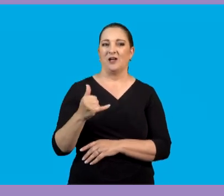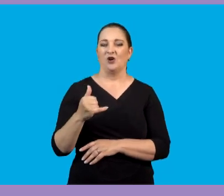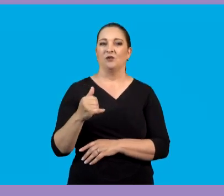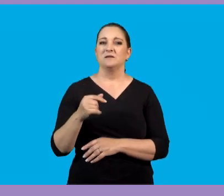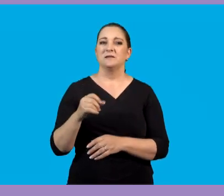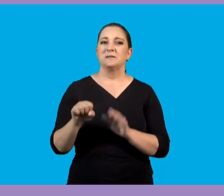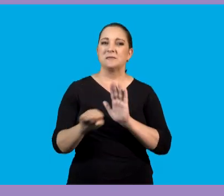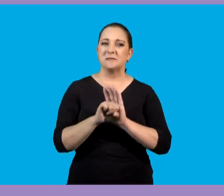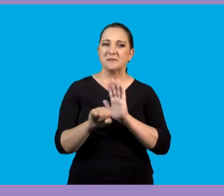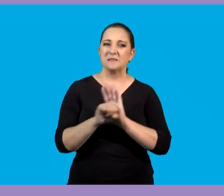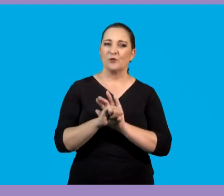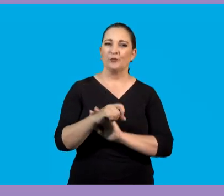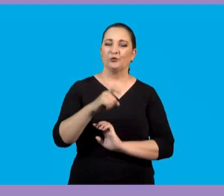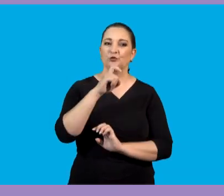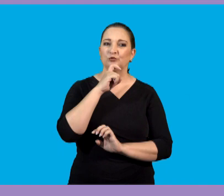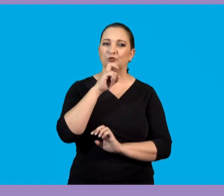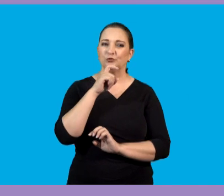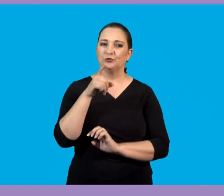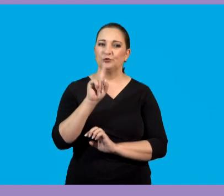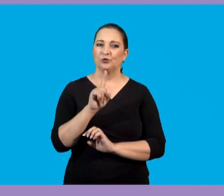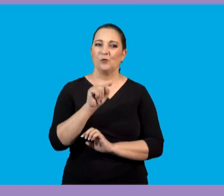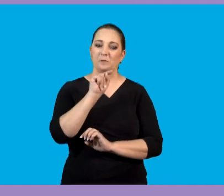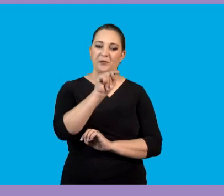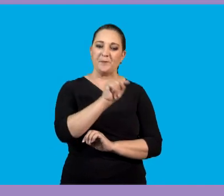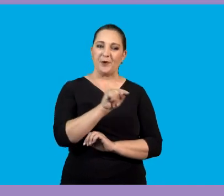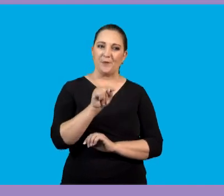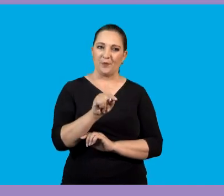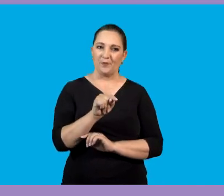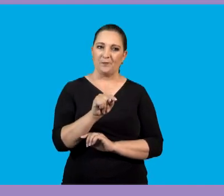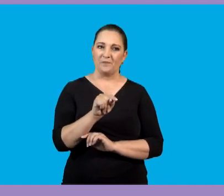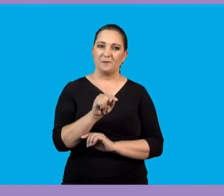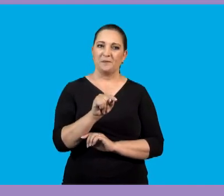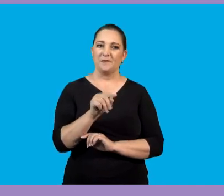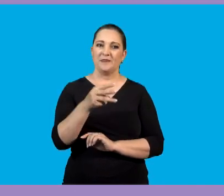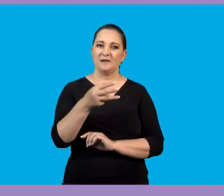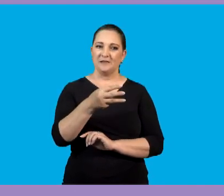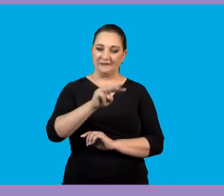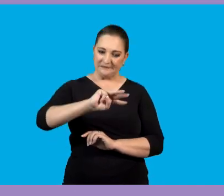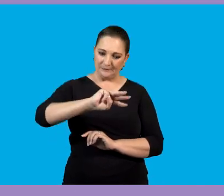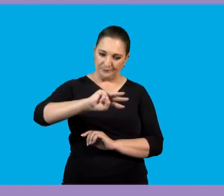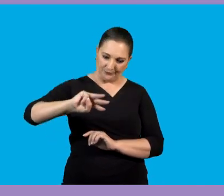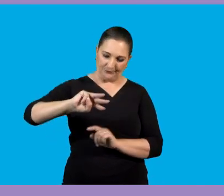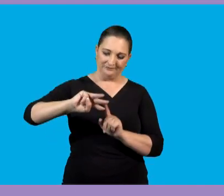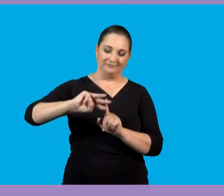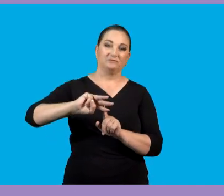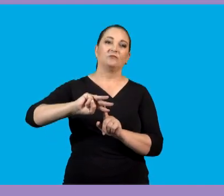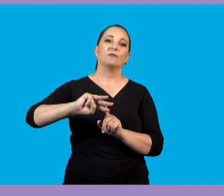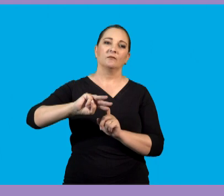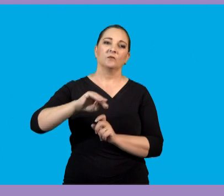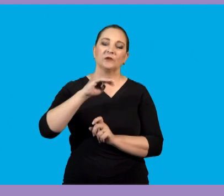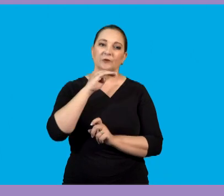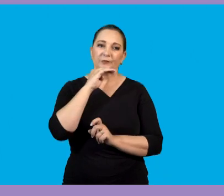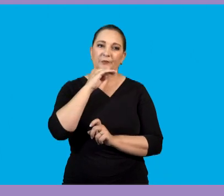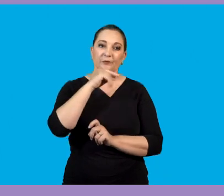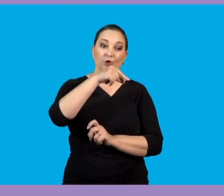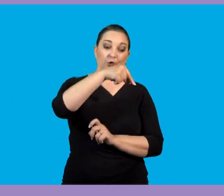Now remember, you should be careful that the corresponding sides must be placed in the correct order. So that would mean, because